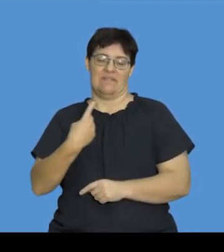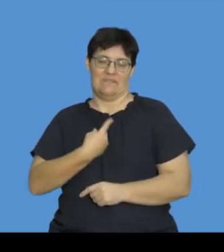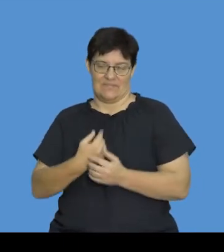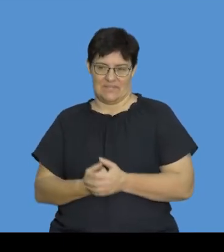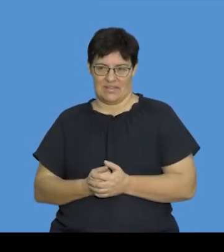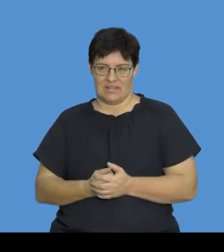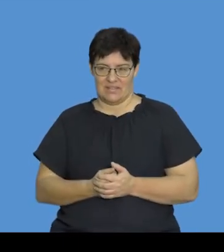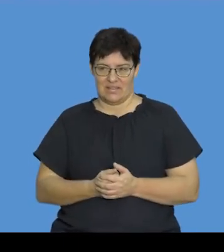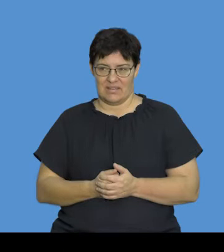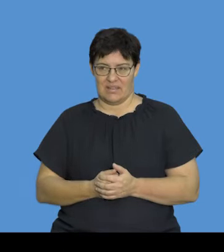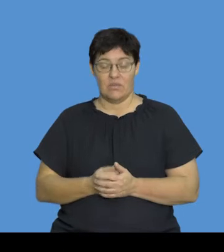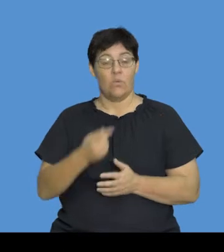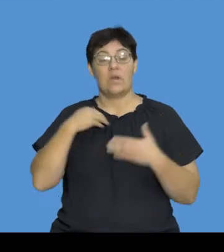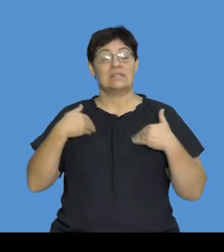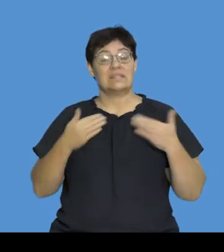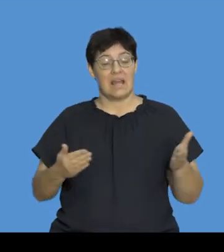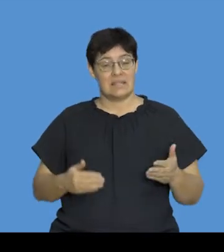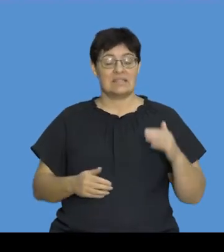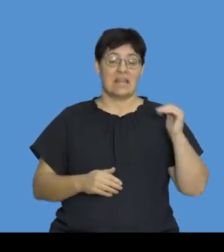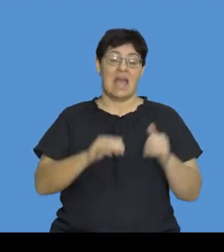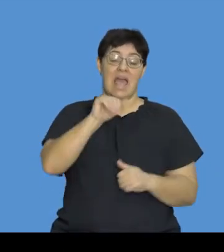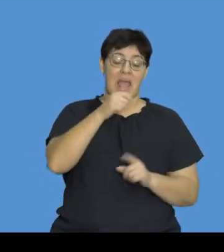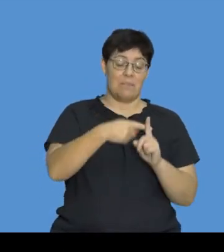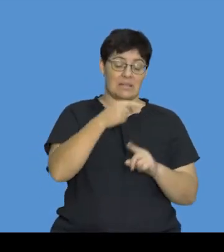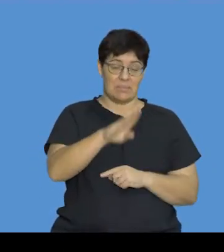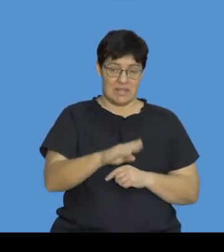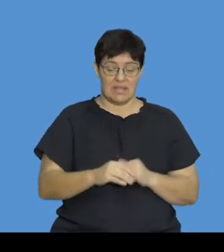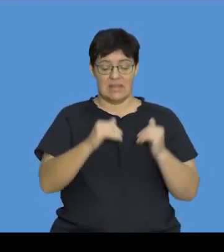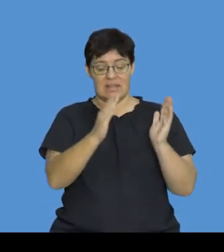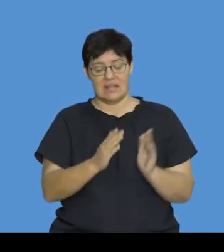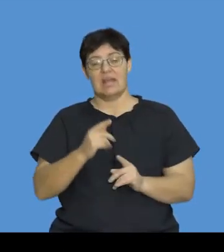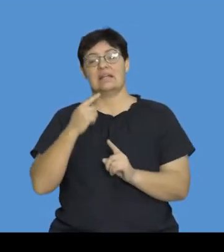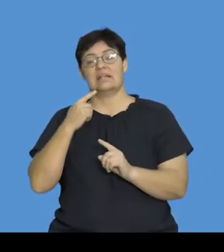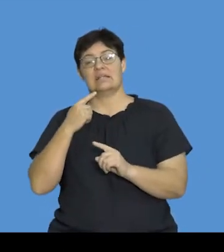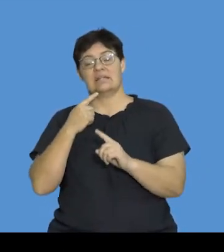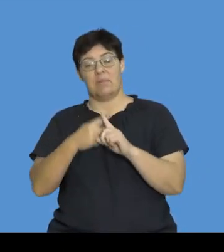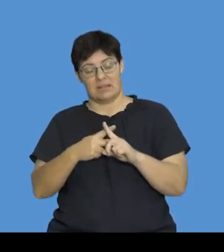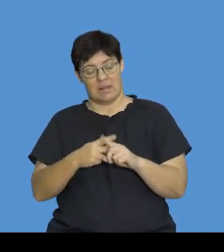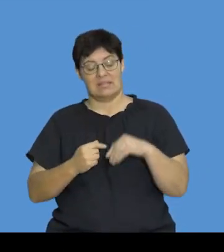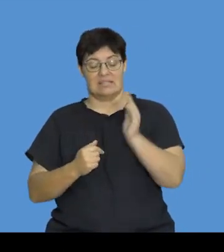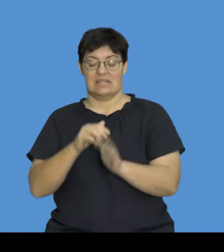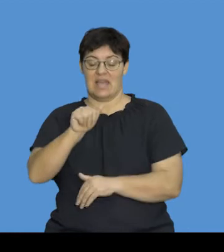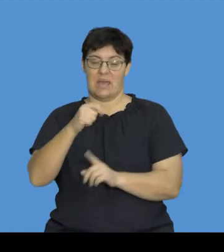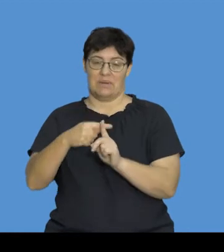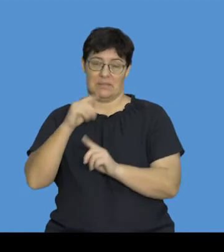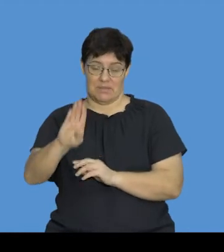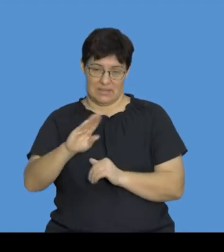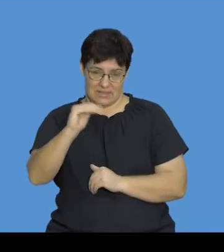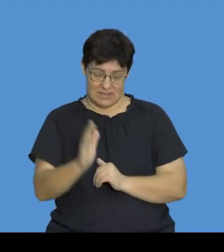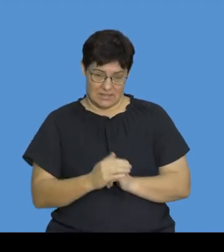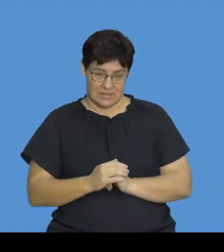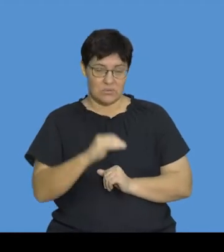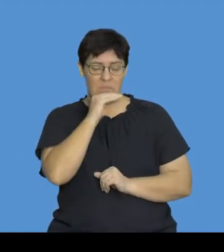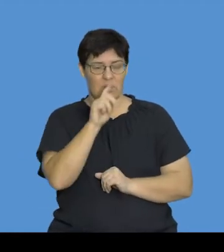I said when we started, it's a plus b multiplied by a plus b. So that means it's a plus